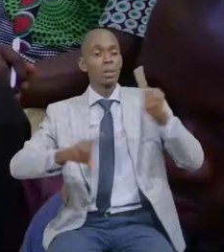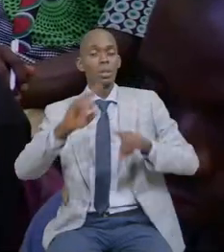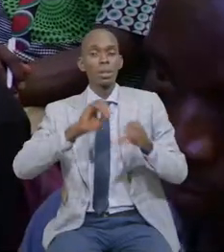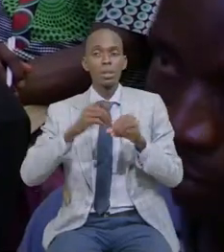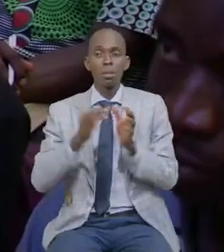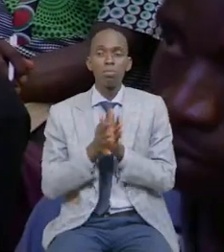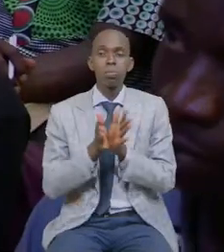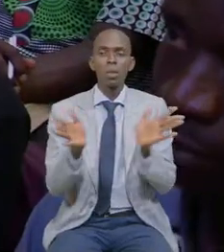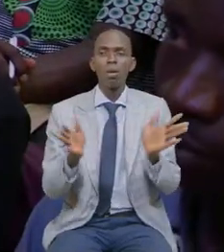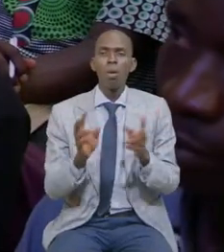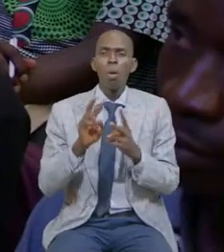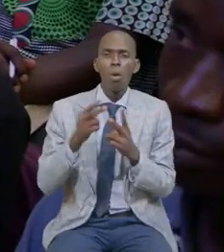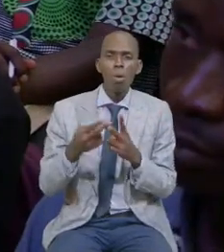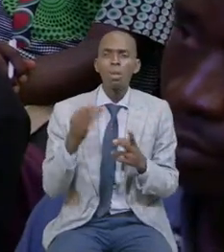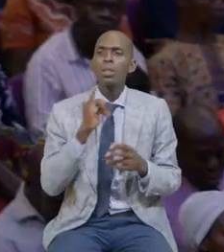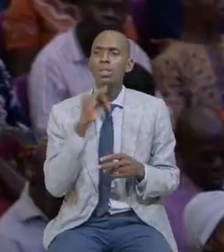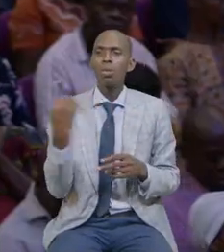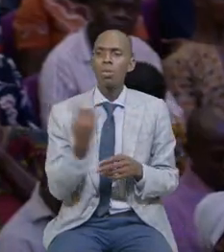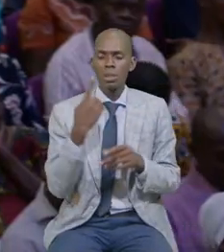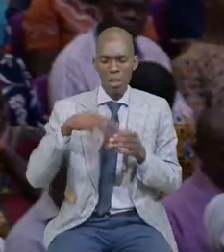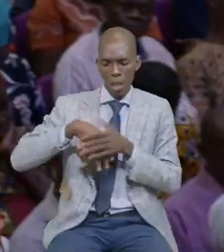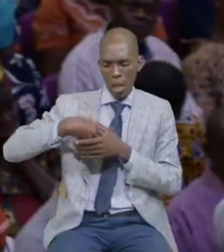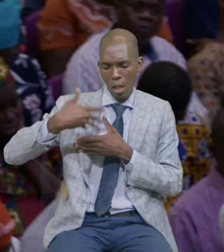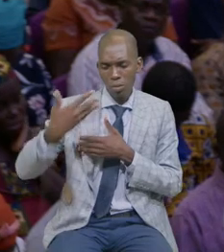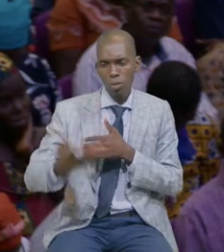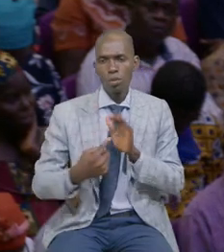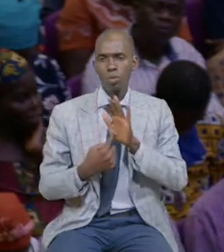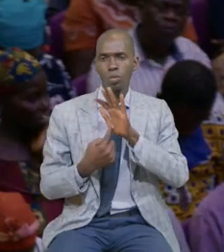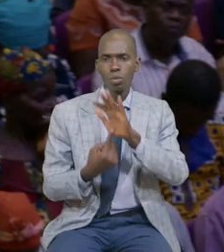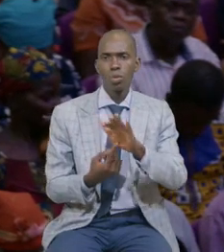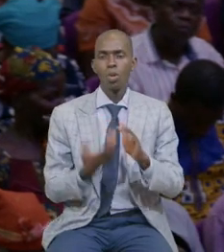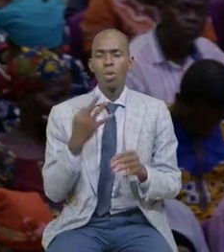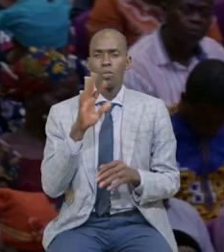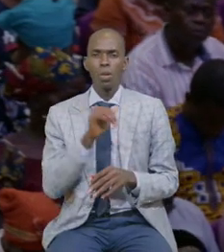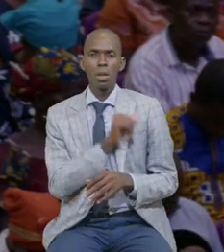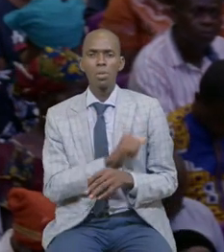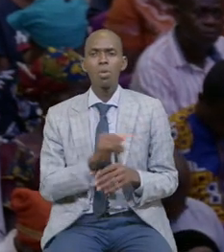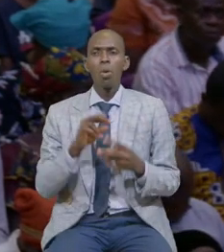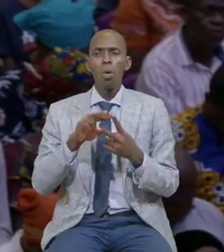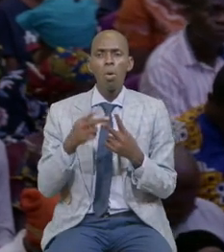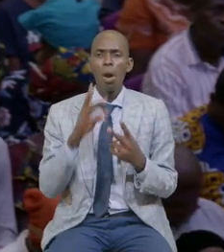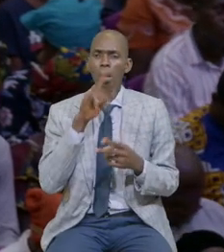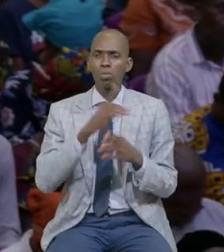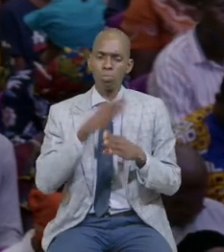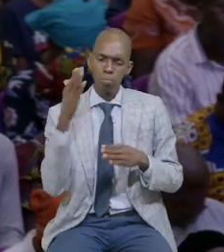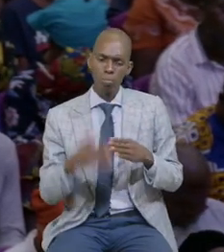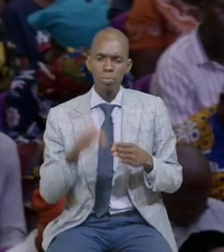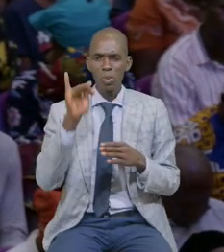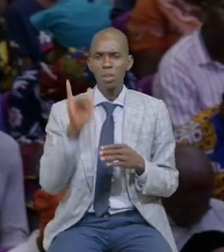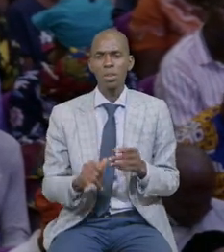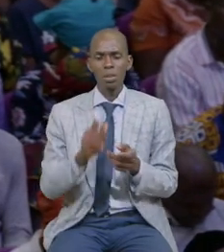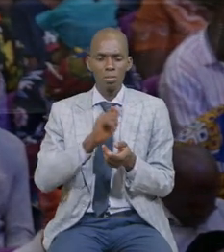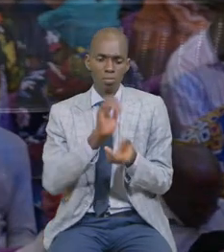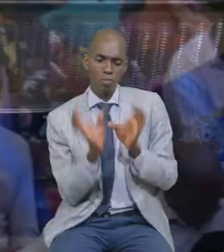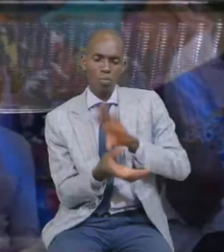and see to live the out for external manifestation or are you totally converted unto the Lord